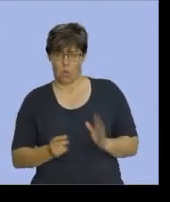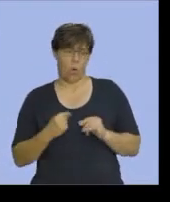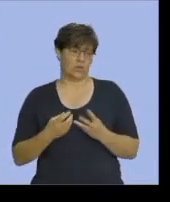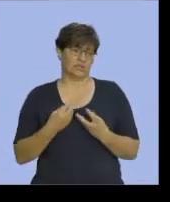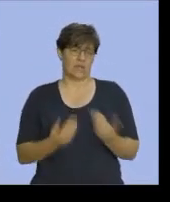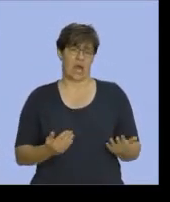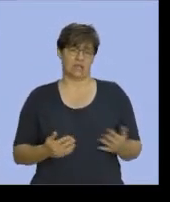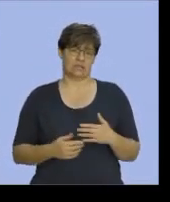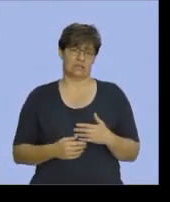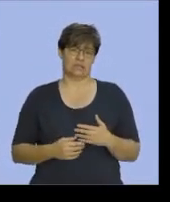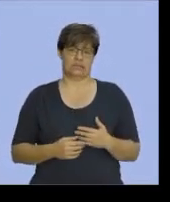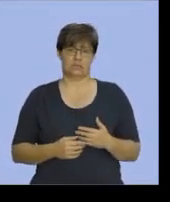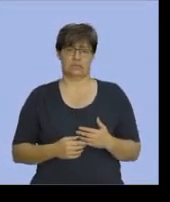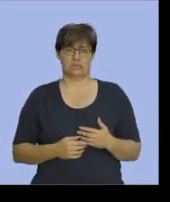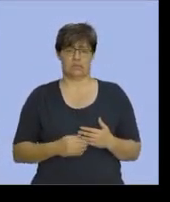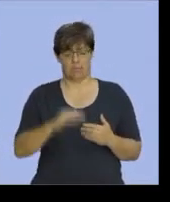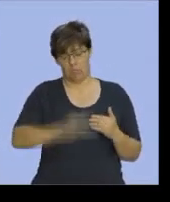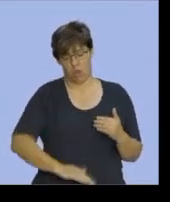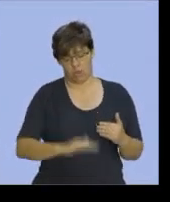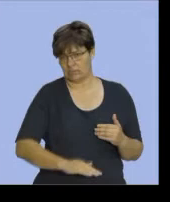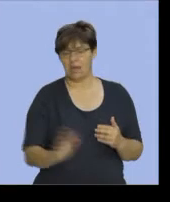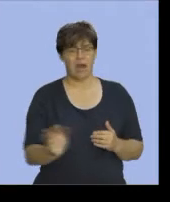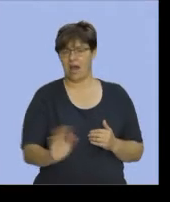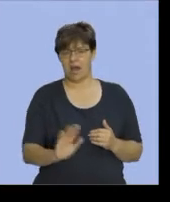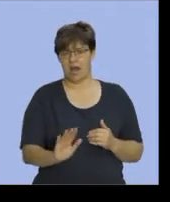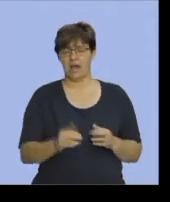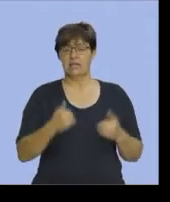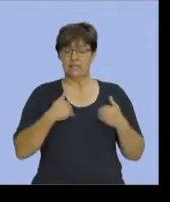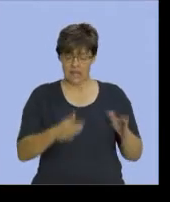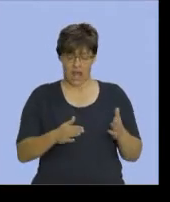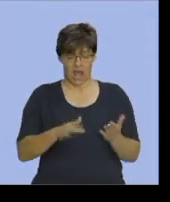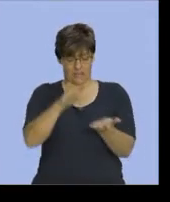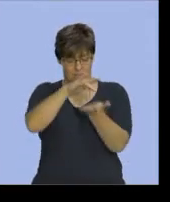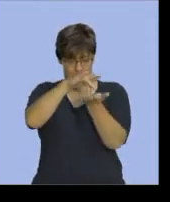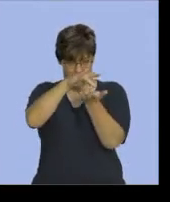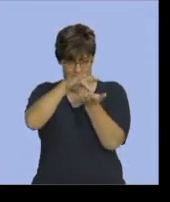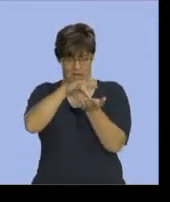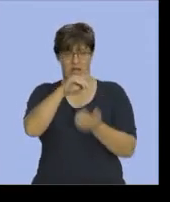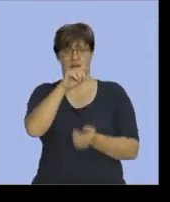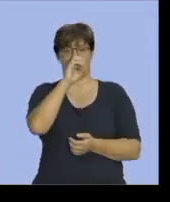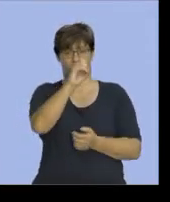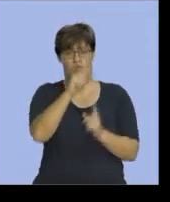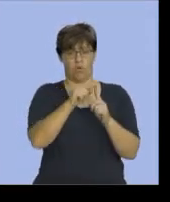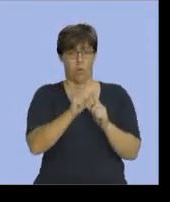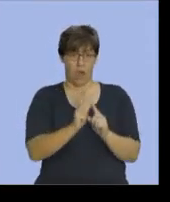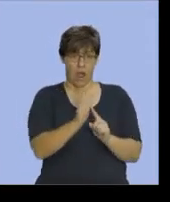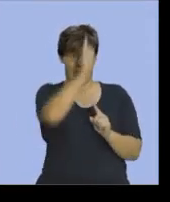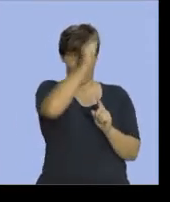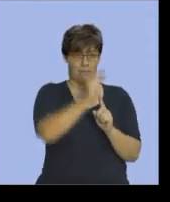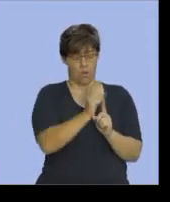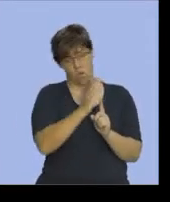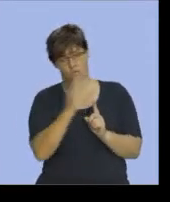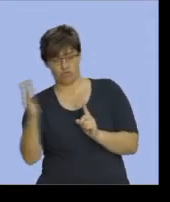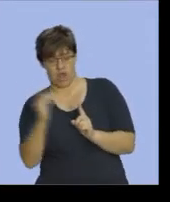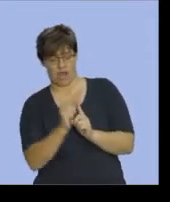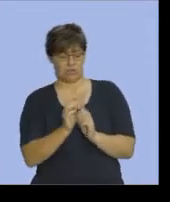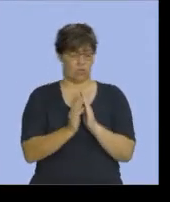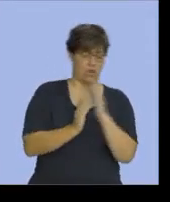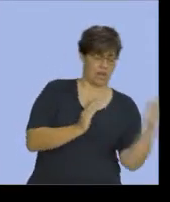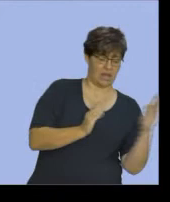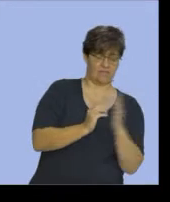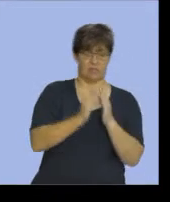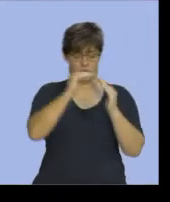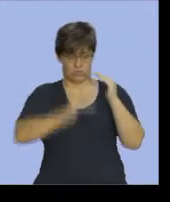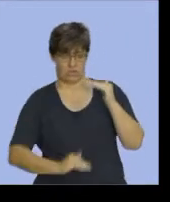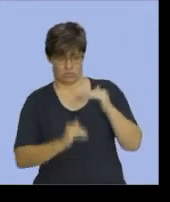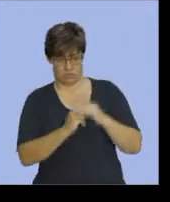Cartesian plane or at the bottom there. No, you start from the origin. You either go up, go right, go left, or